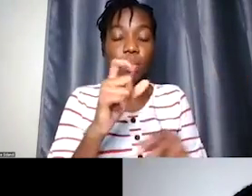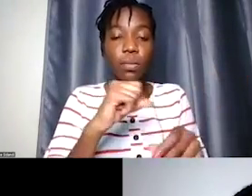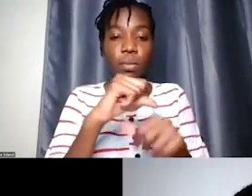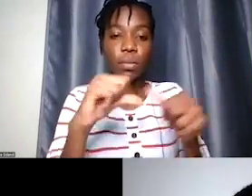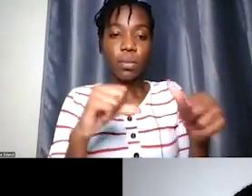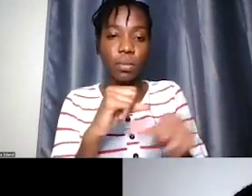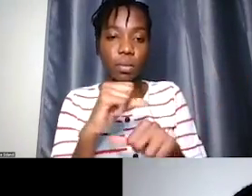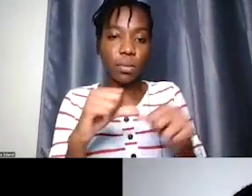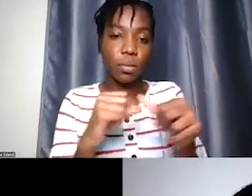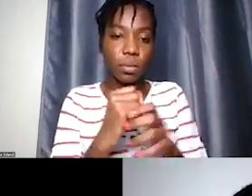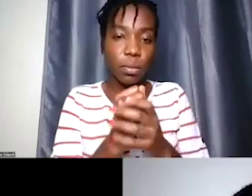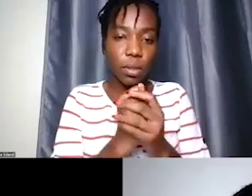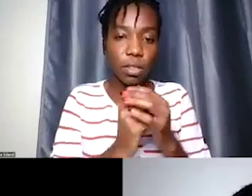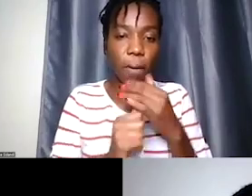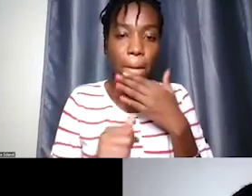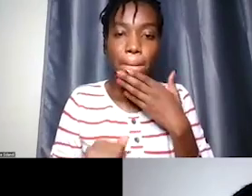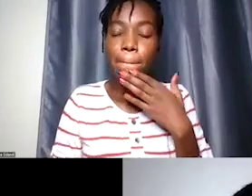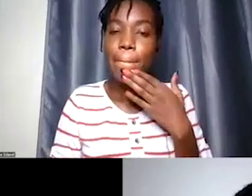the